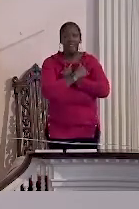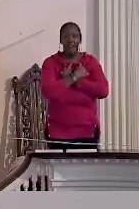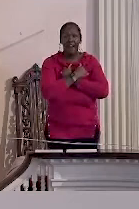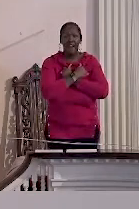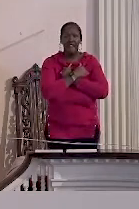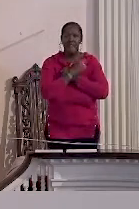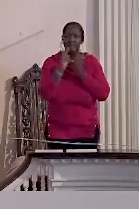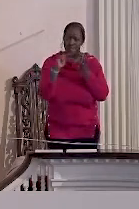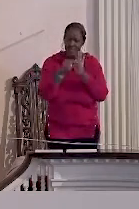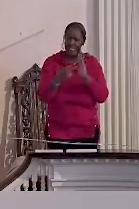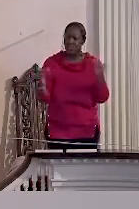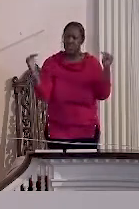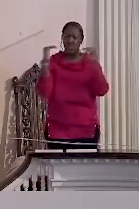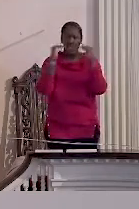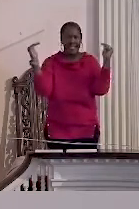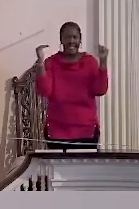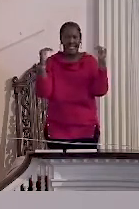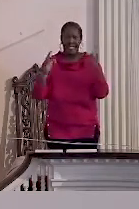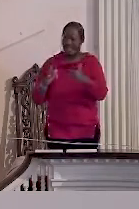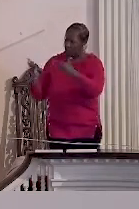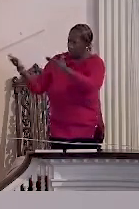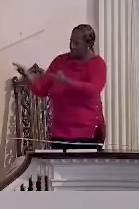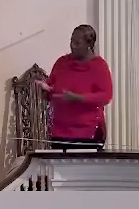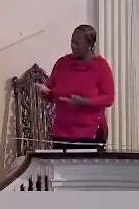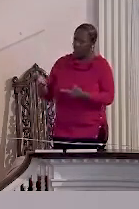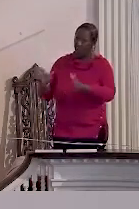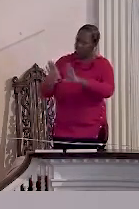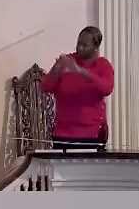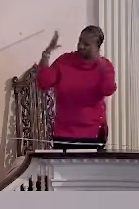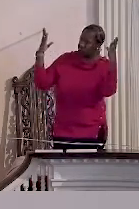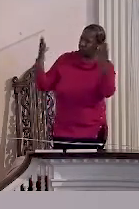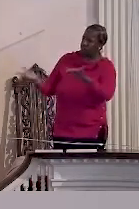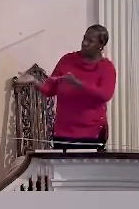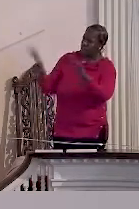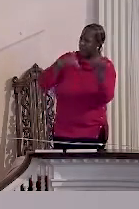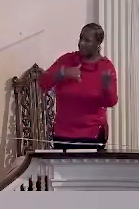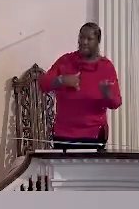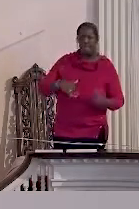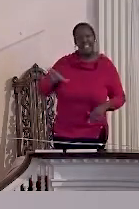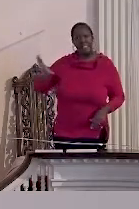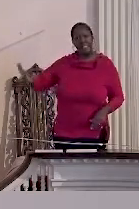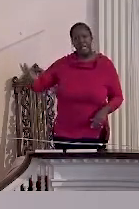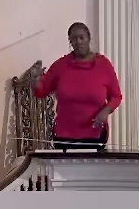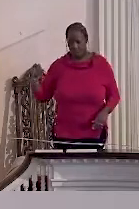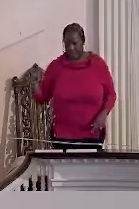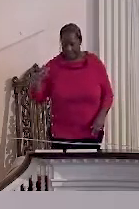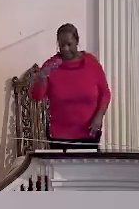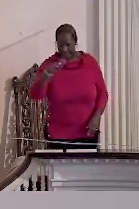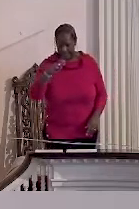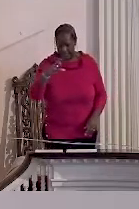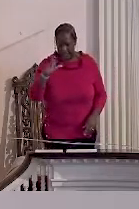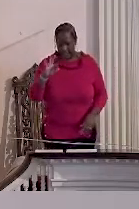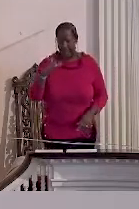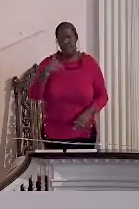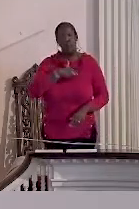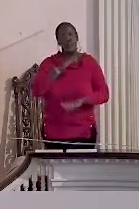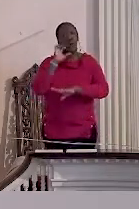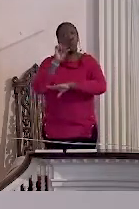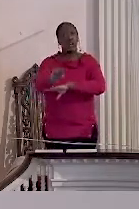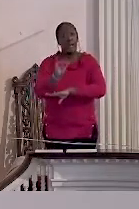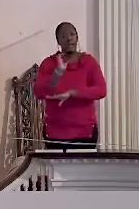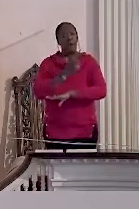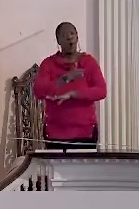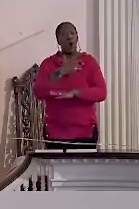justice and welcome people in. Their steps, if we overcome our fear that we'll